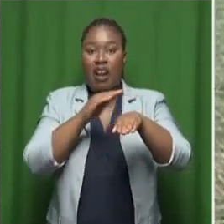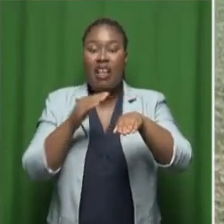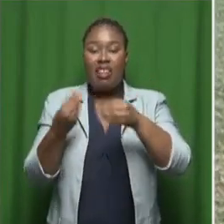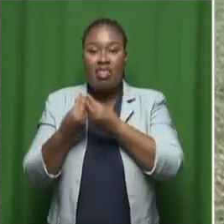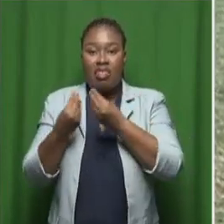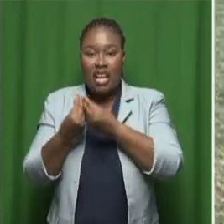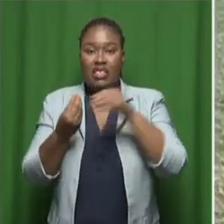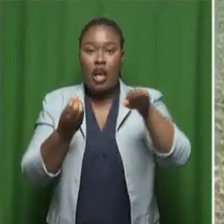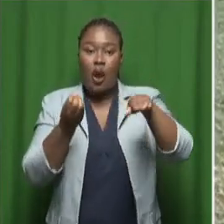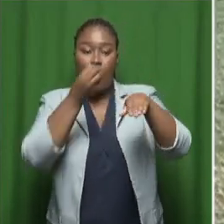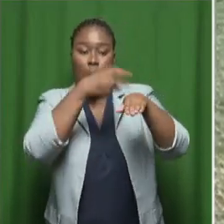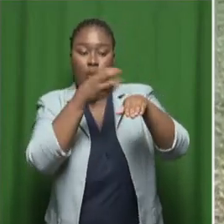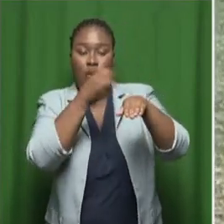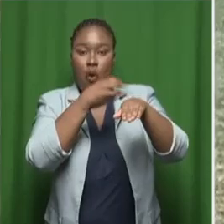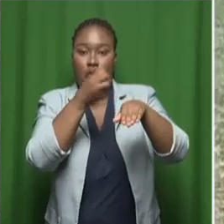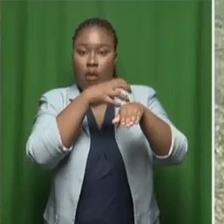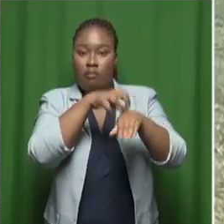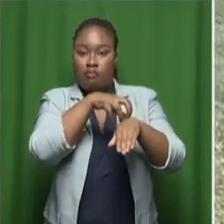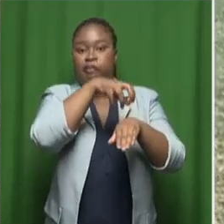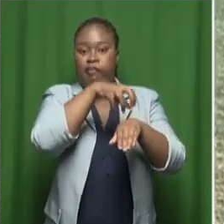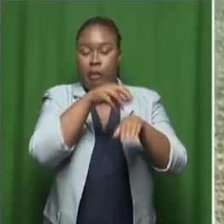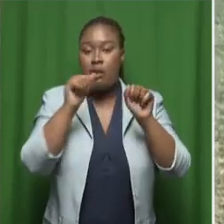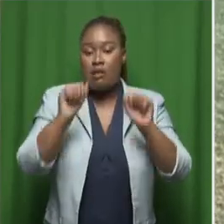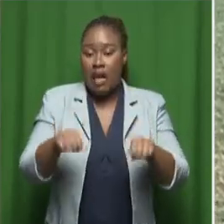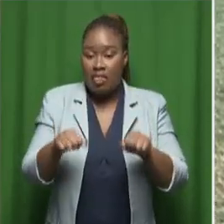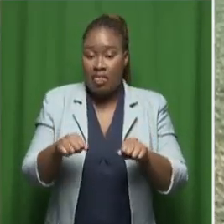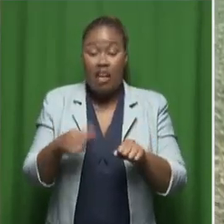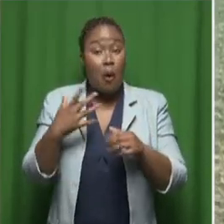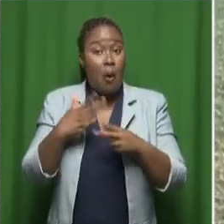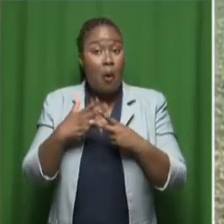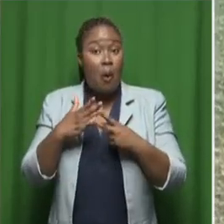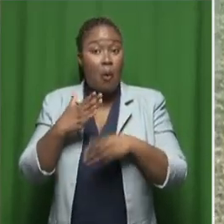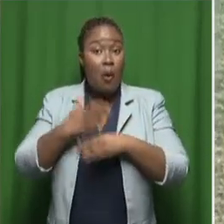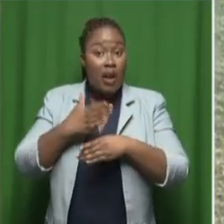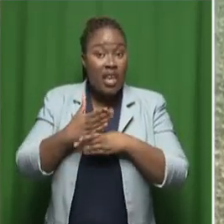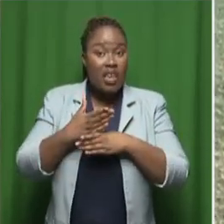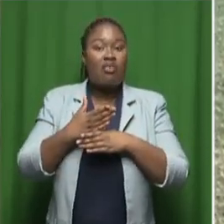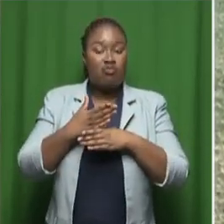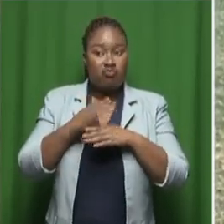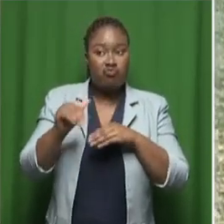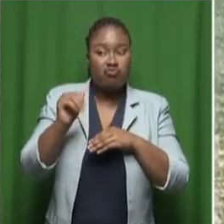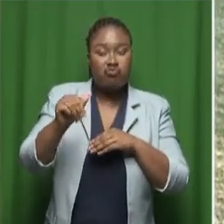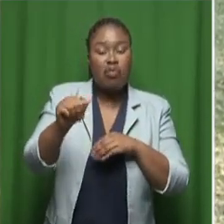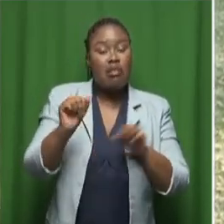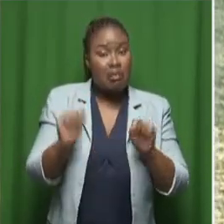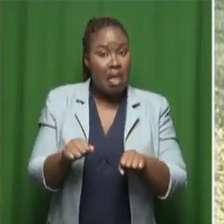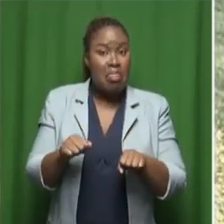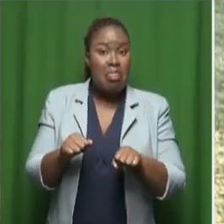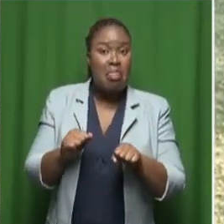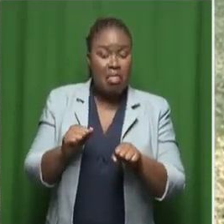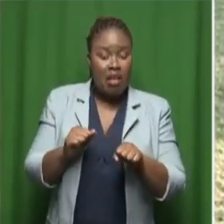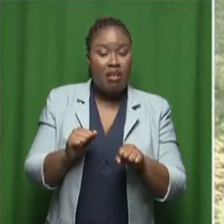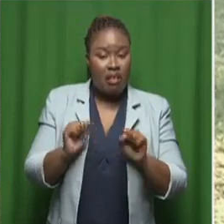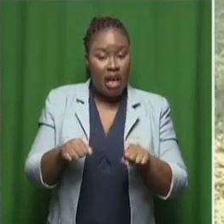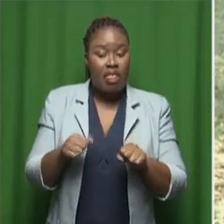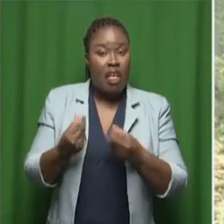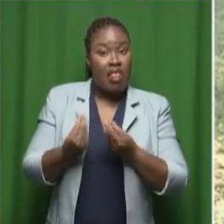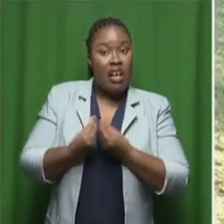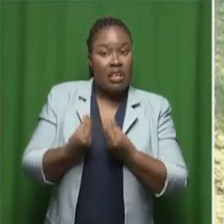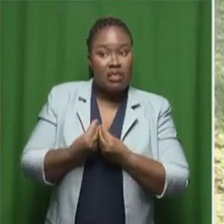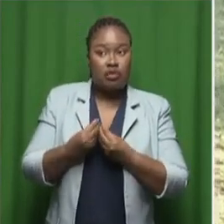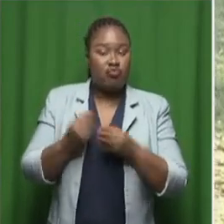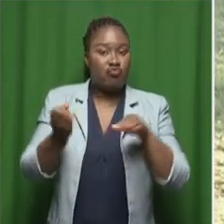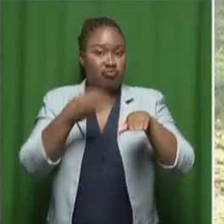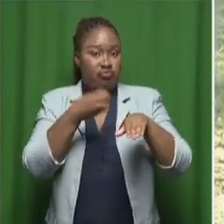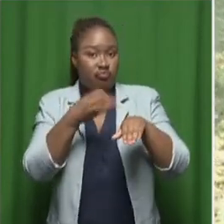for loading, working, it's a good utility vehicle. And that's it. It's a utility vehicle. It looks like a utility vehicle